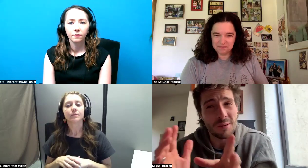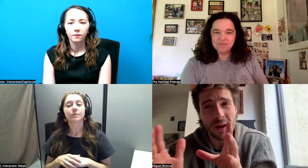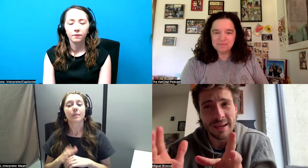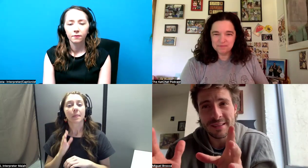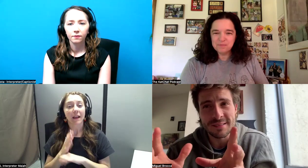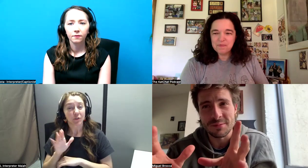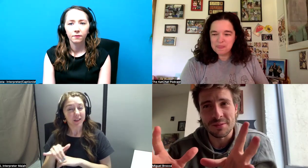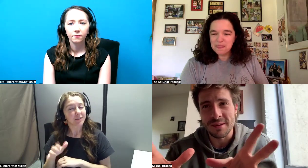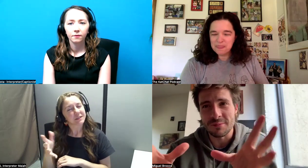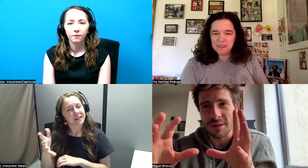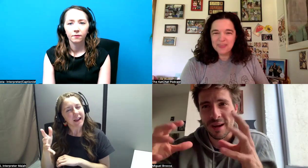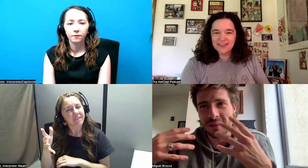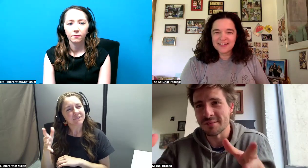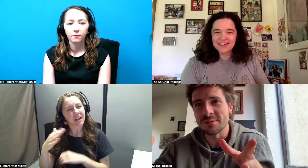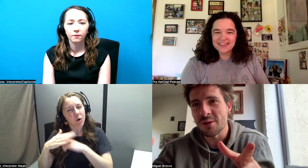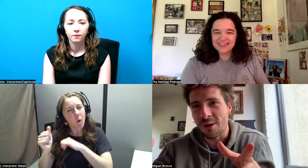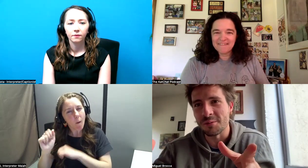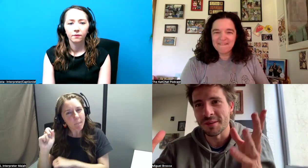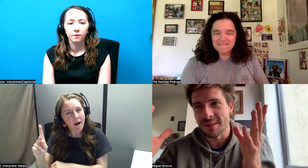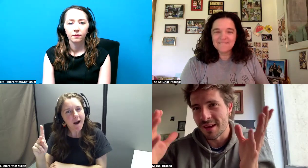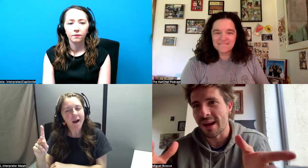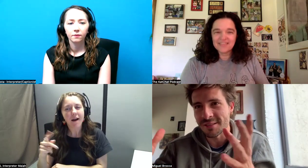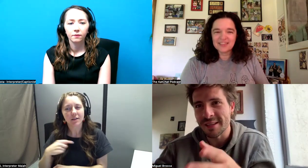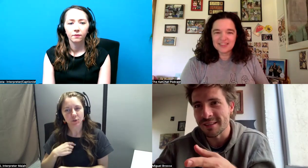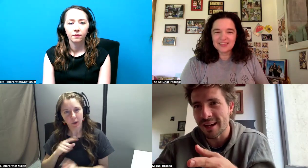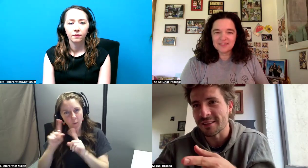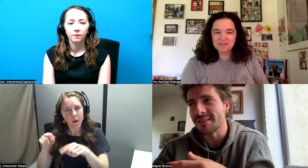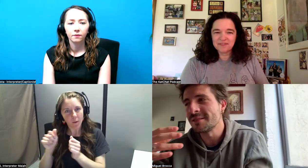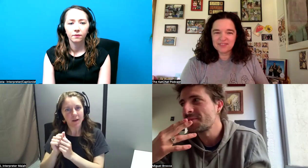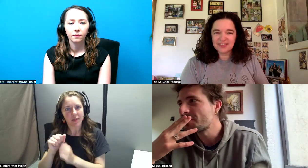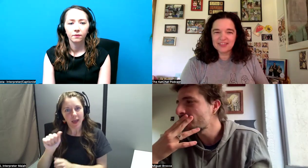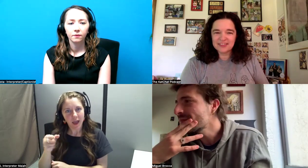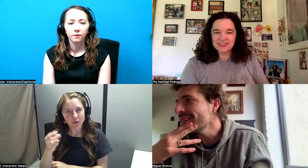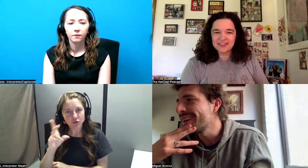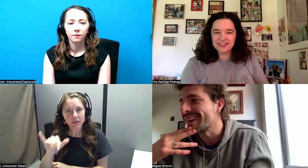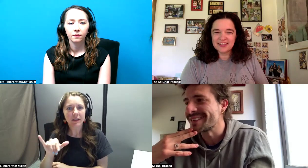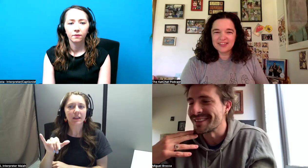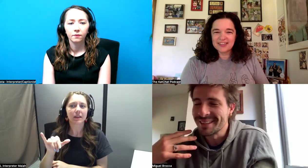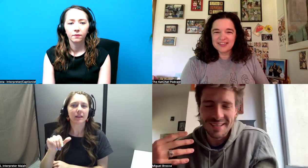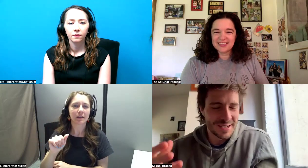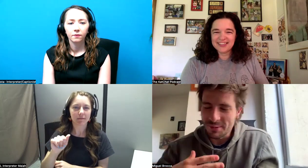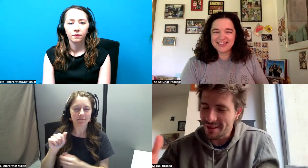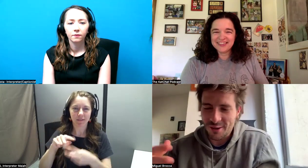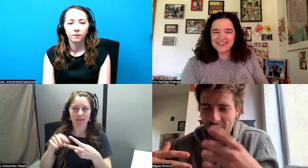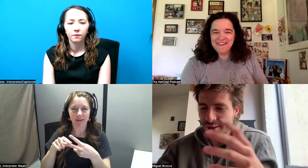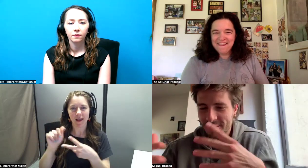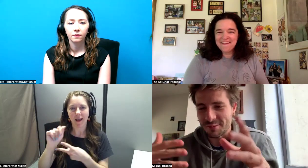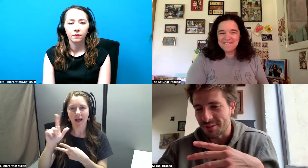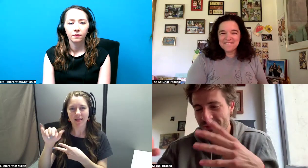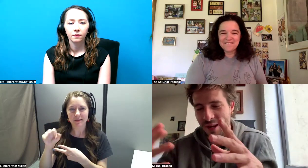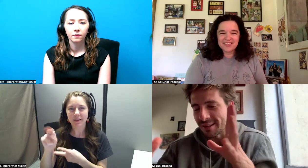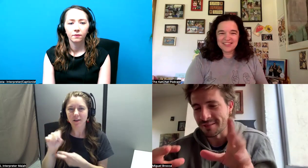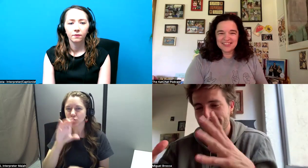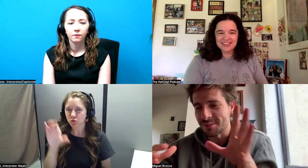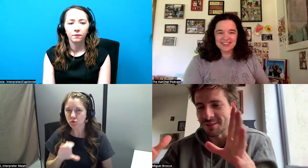of callback where I had a Zoom call with Ashley and Allison, and we had the call. Everything